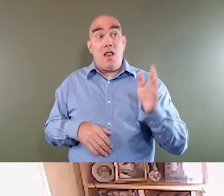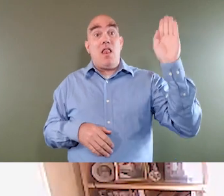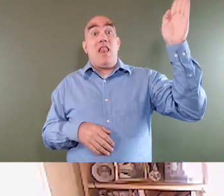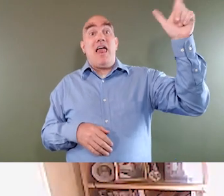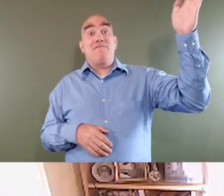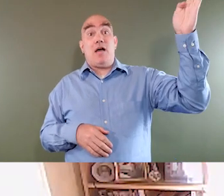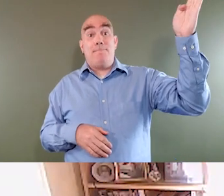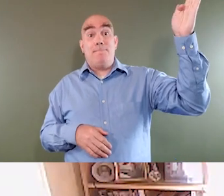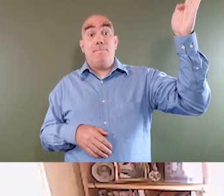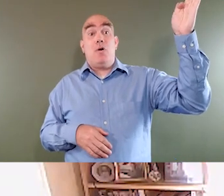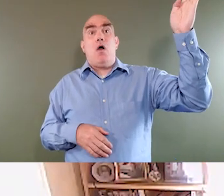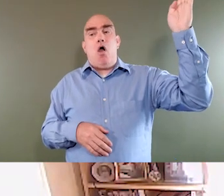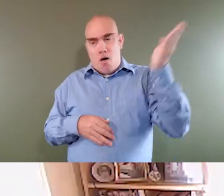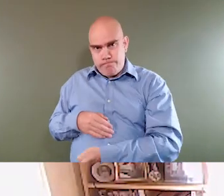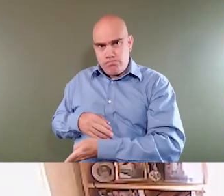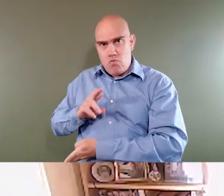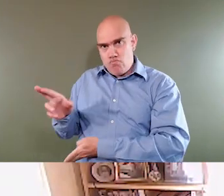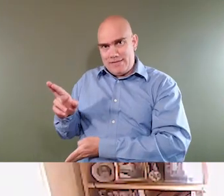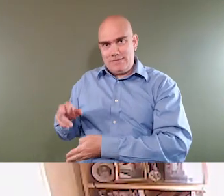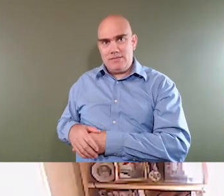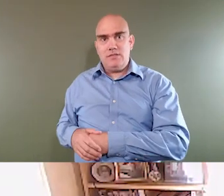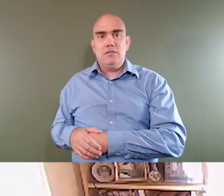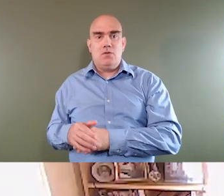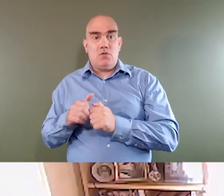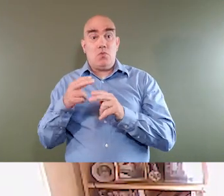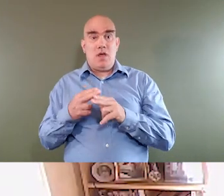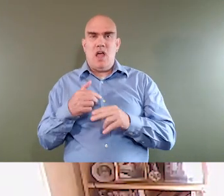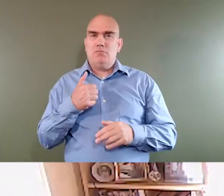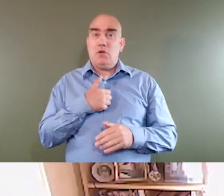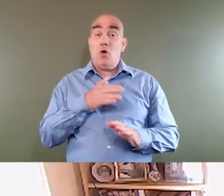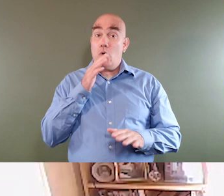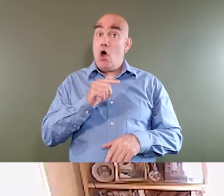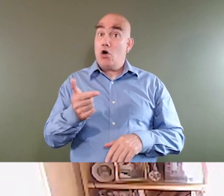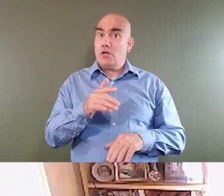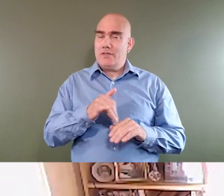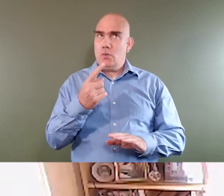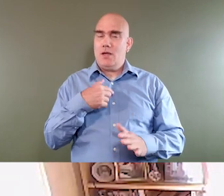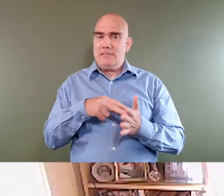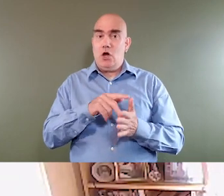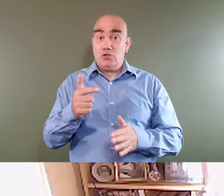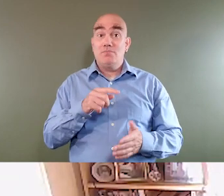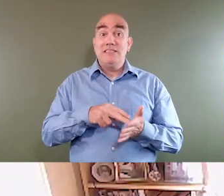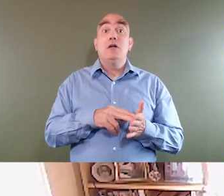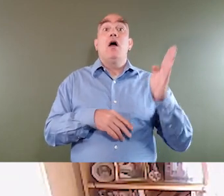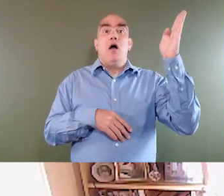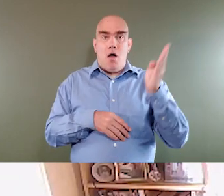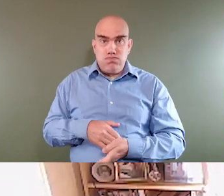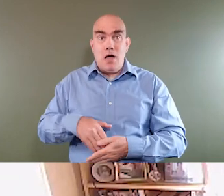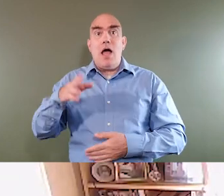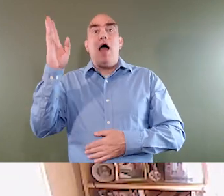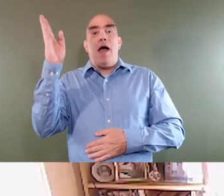chop down and to the right. I'm sorry, we're going to be alternating on this one. So you're going to go right into the other side.